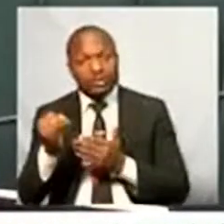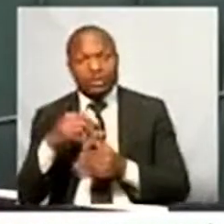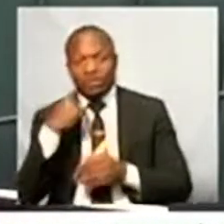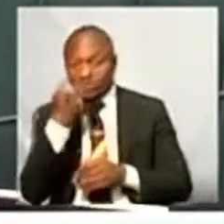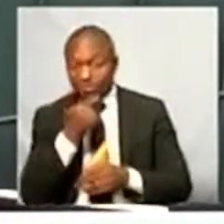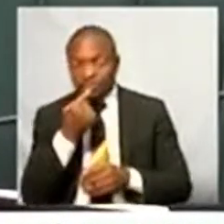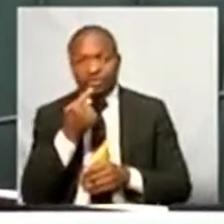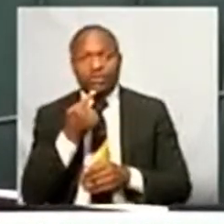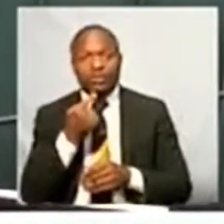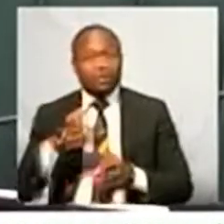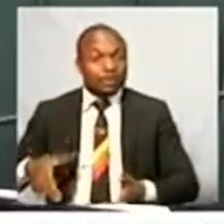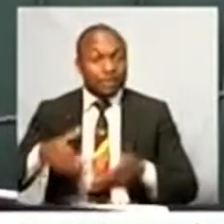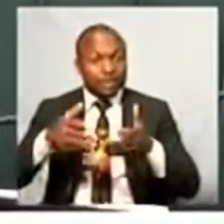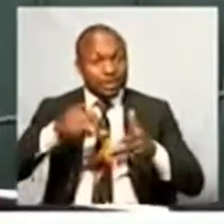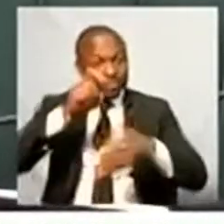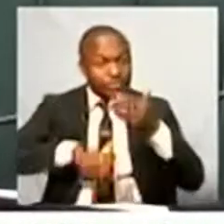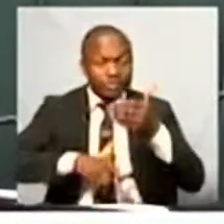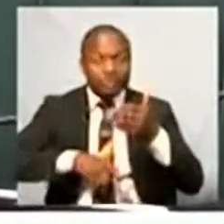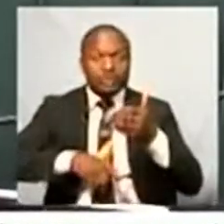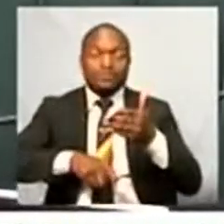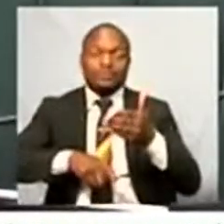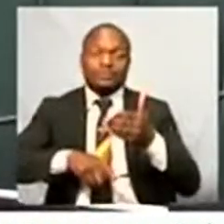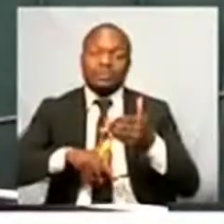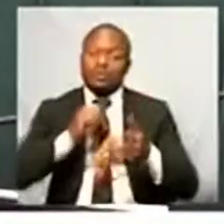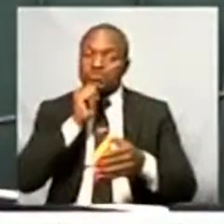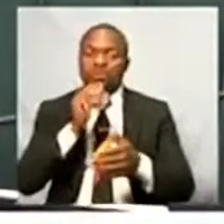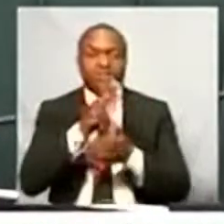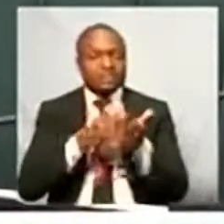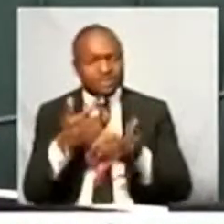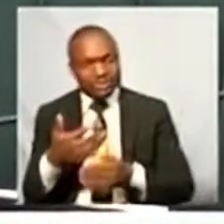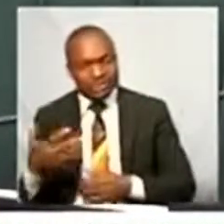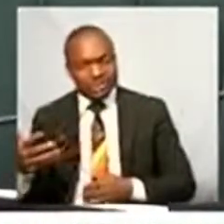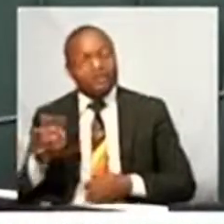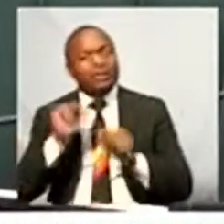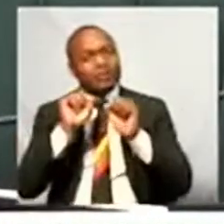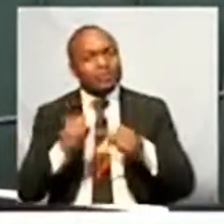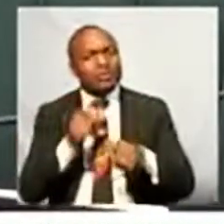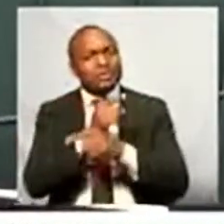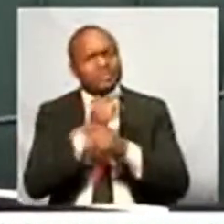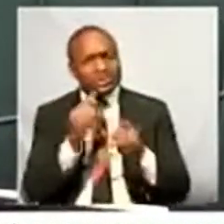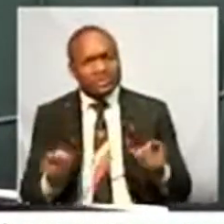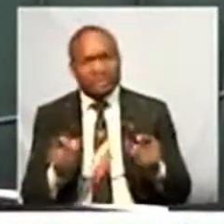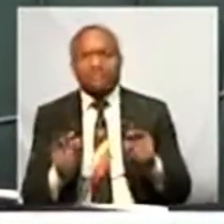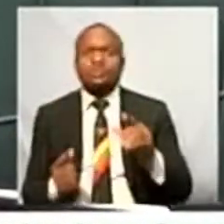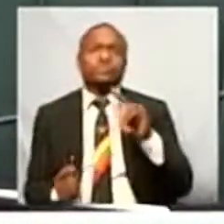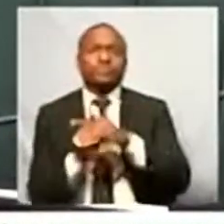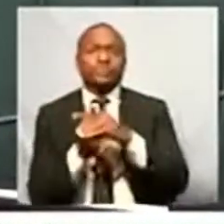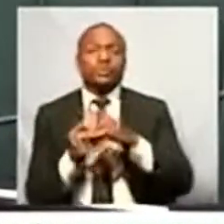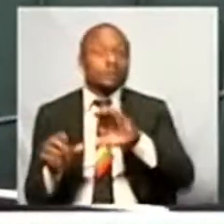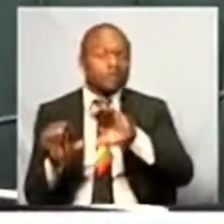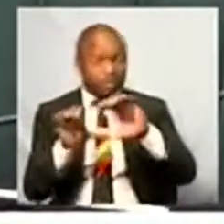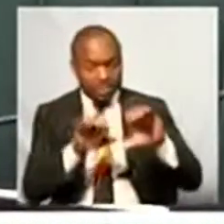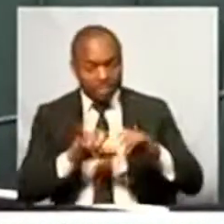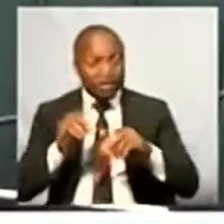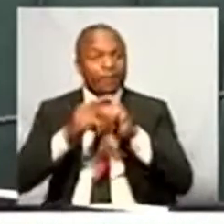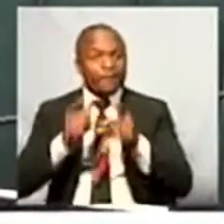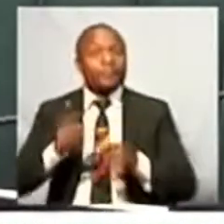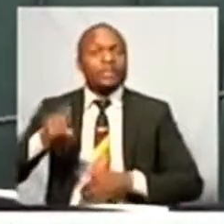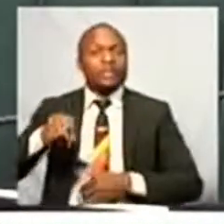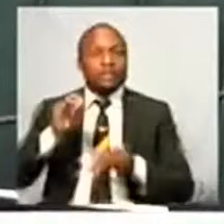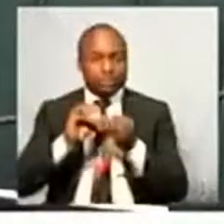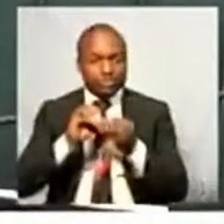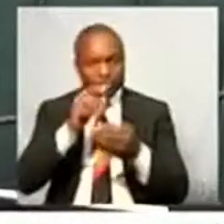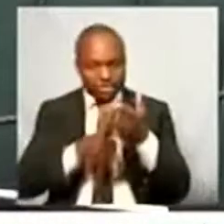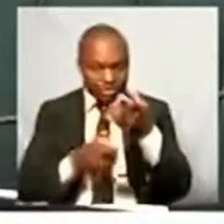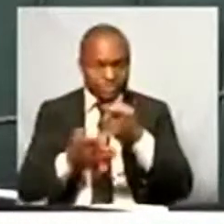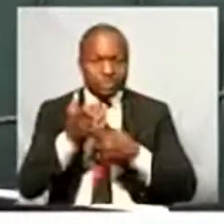adjusting the building, who bears the cost. So it's not something that we can just promptly do, but I think it needs a lot of